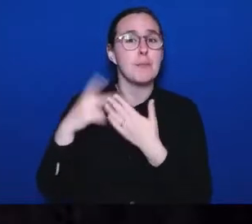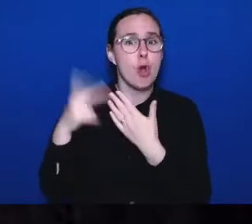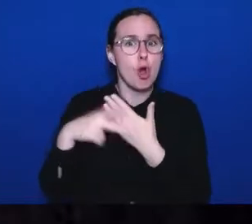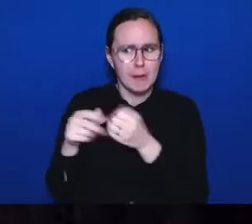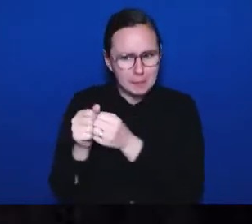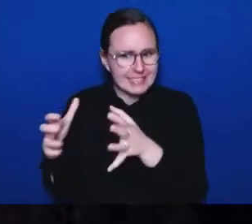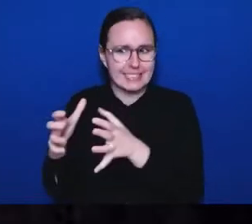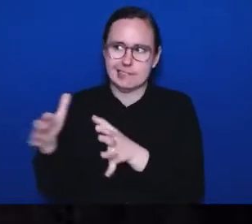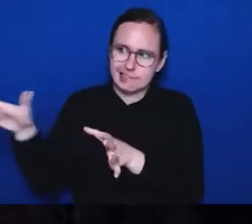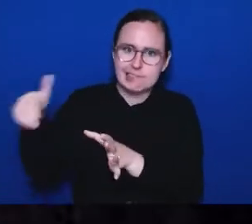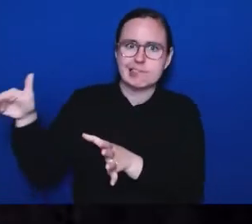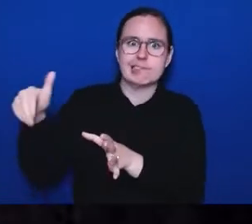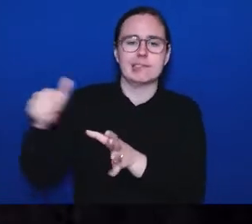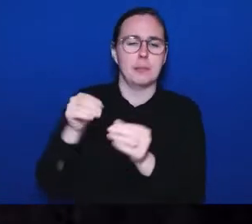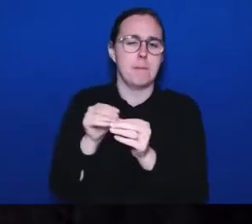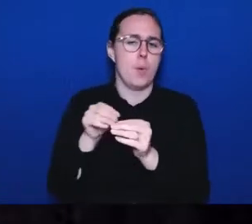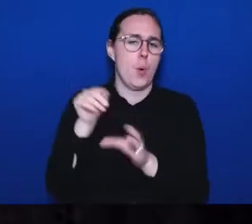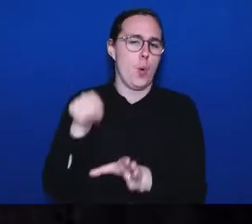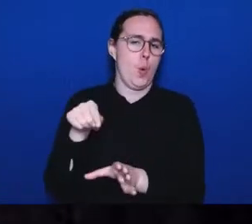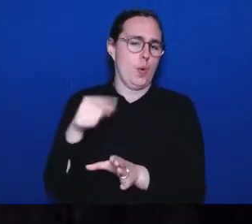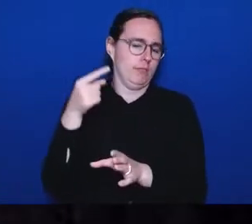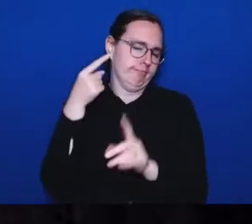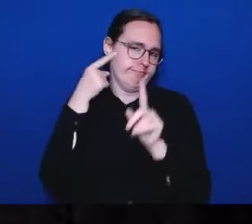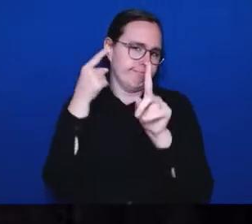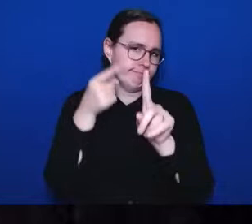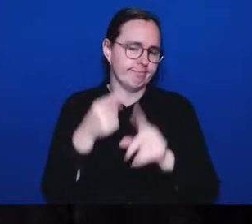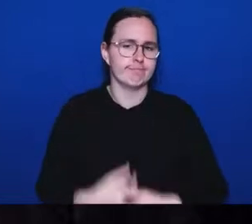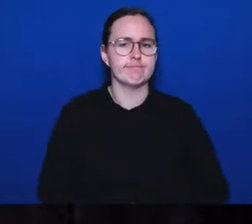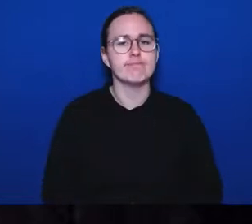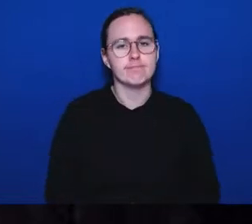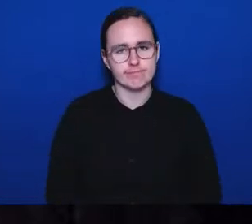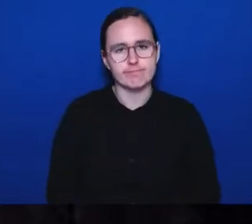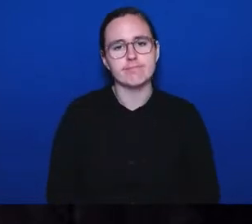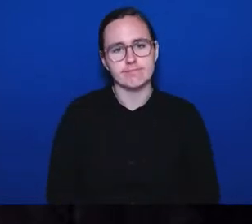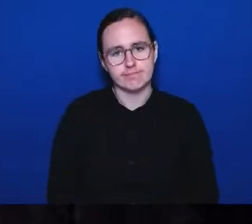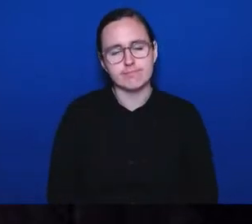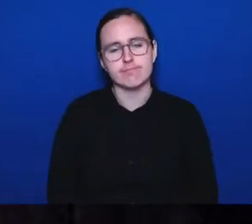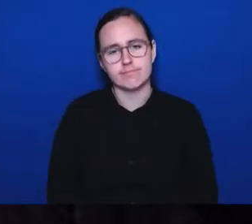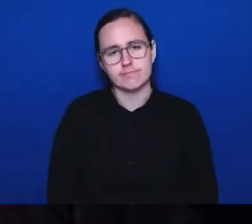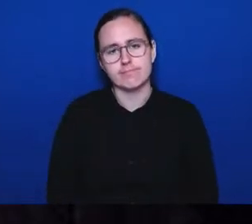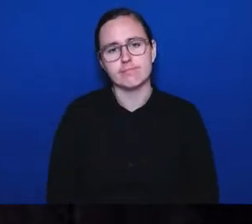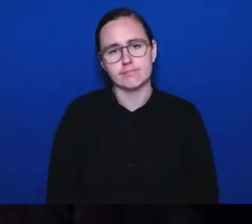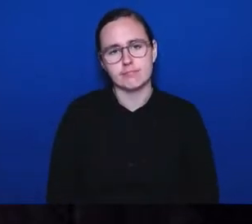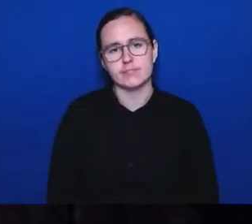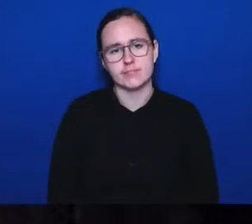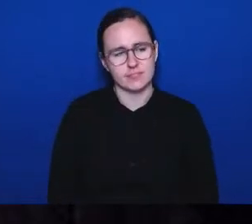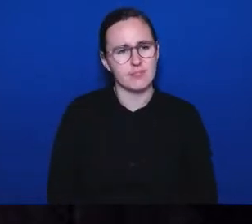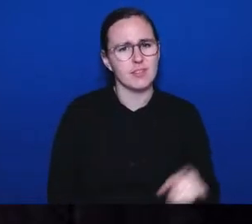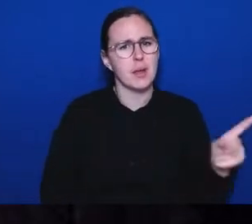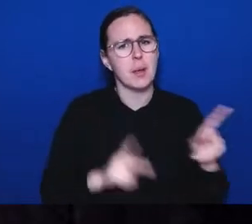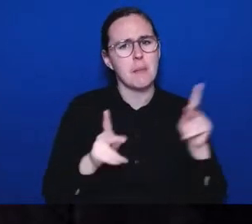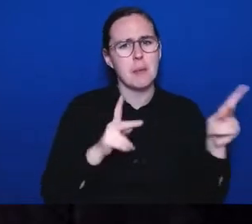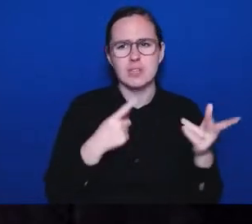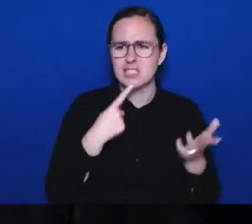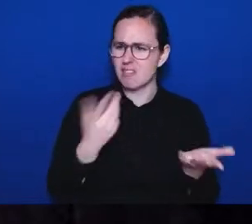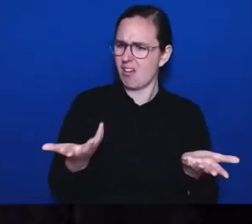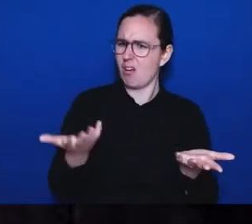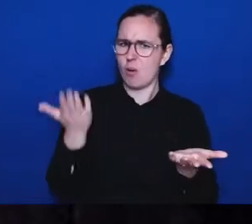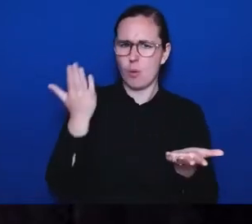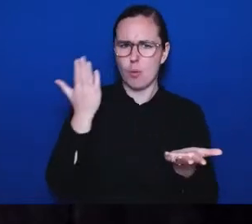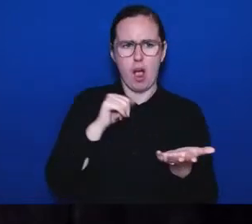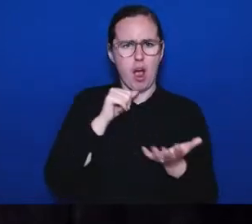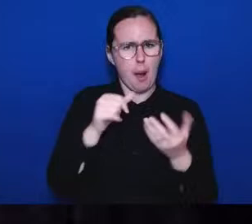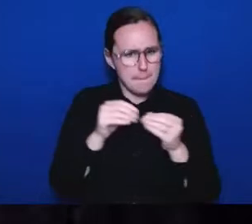they require, it is a serious and important educational process that needs to be supported by existing doctors. This